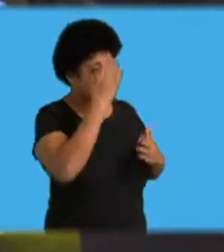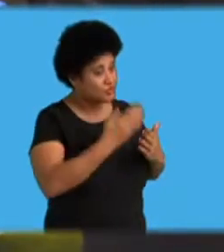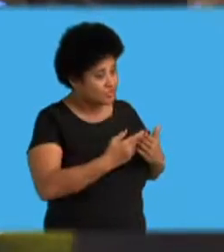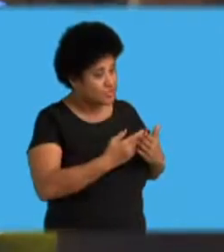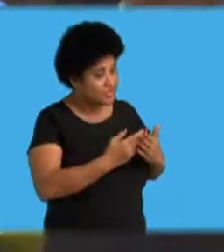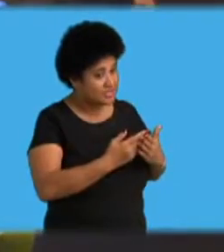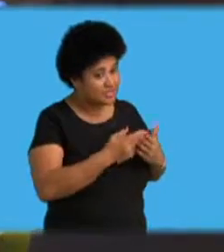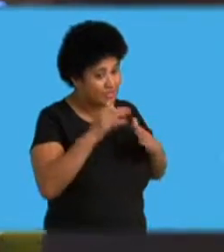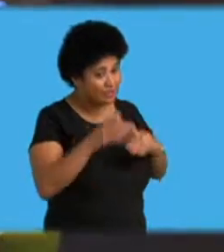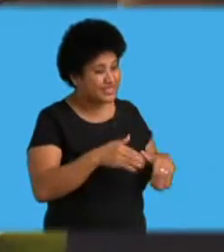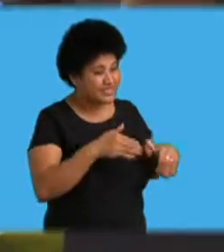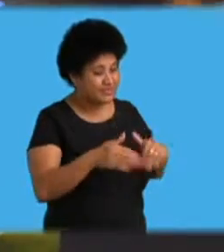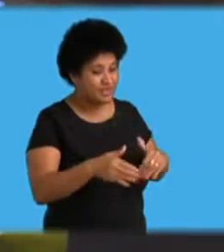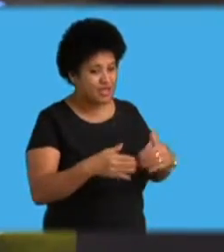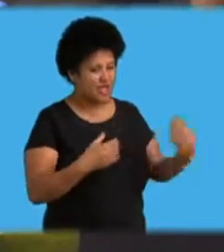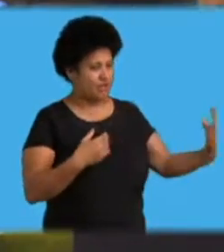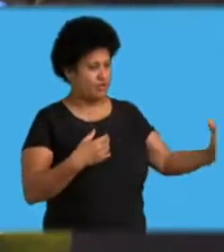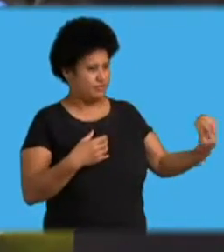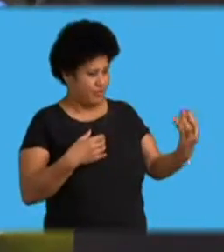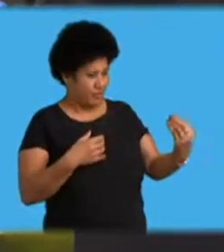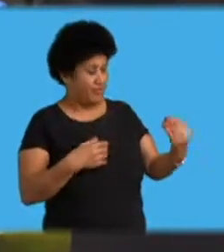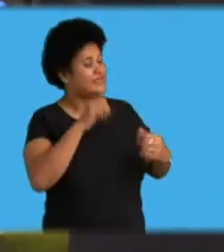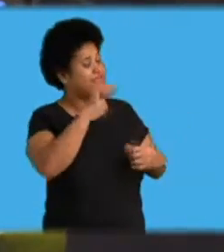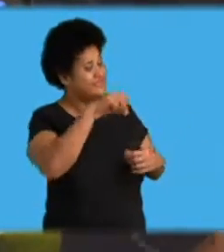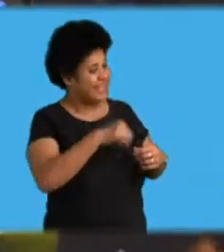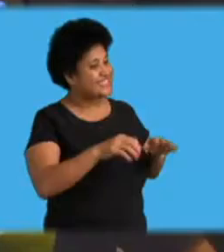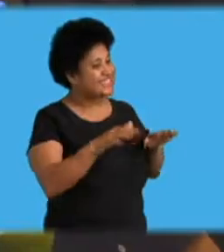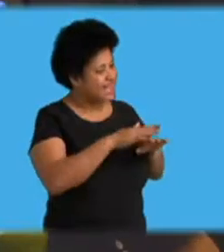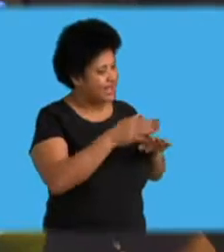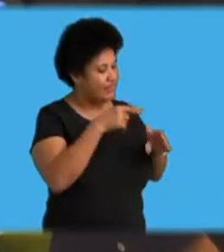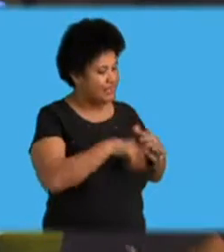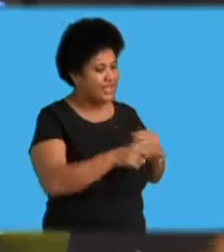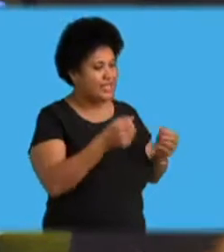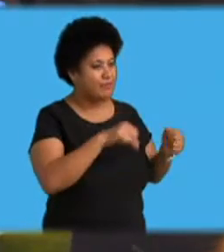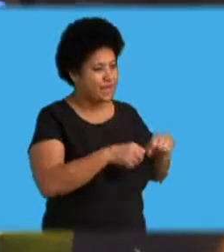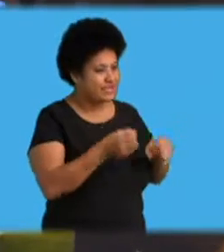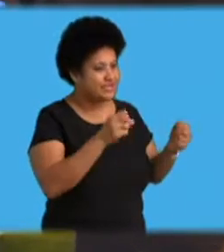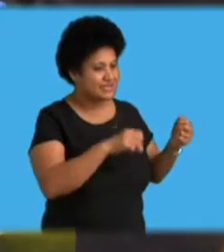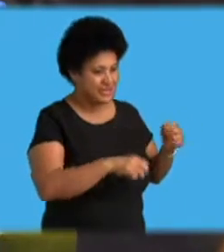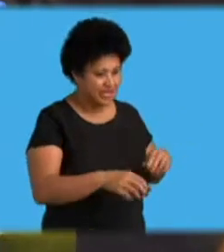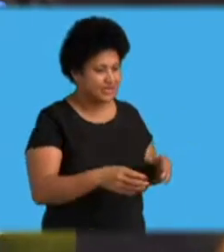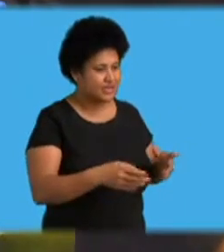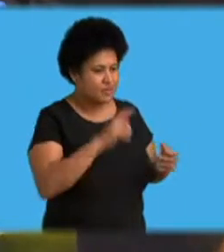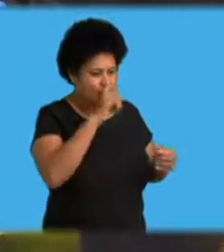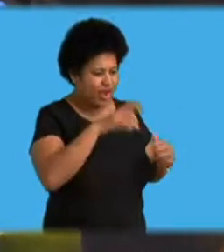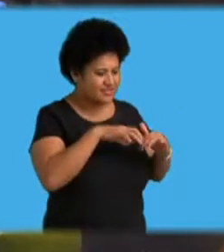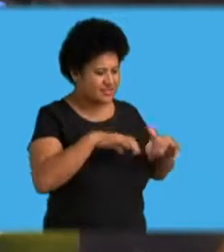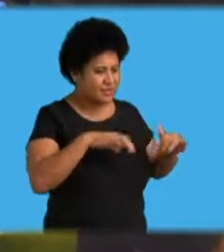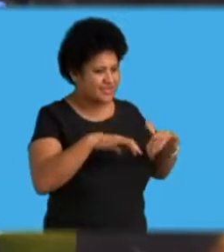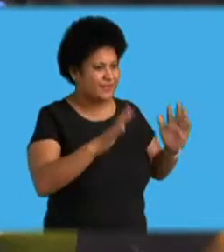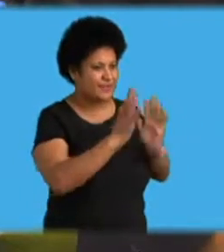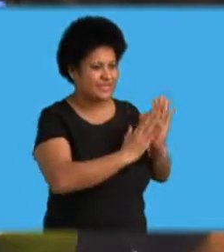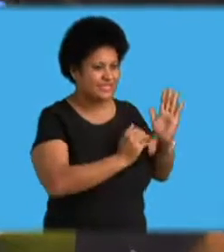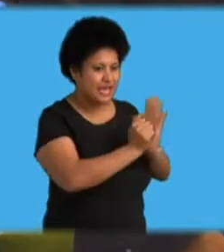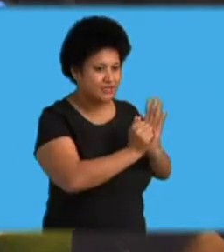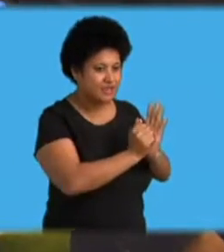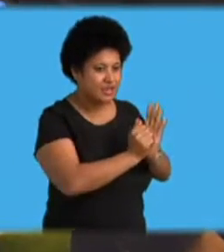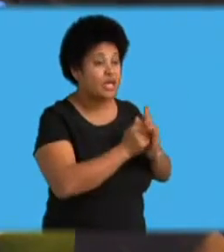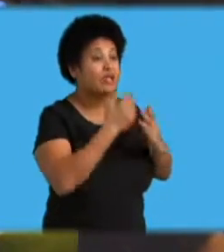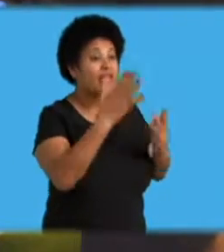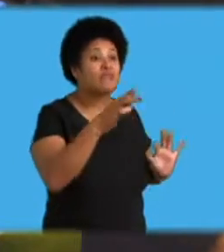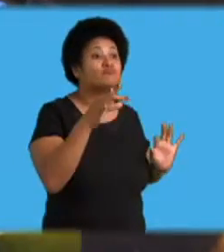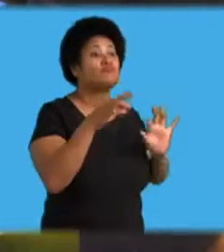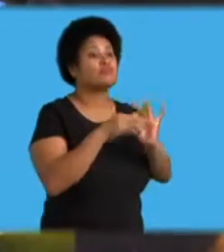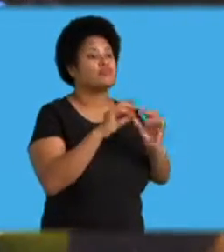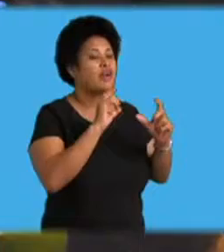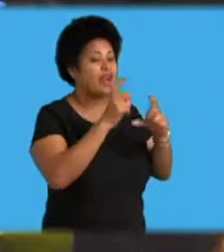excellent. Yes, it's covered in the basic science. You can't have every little separate subject. I'm